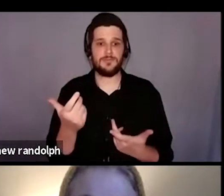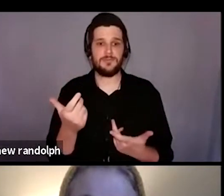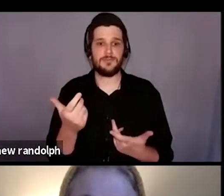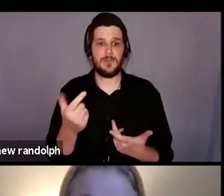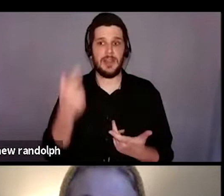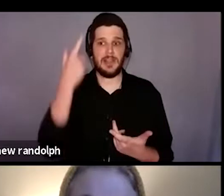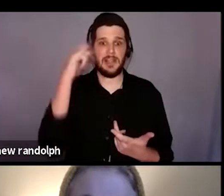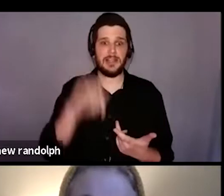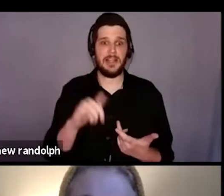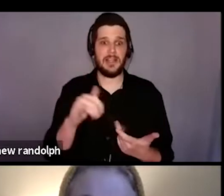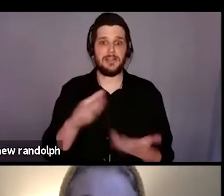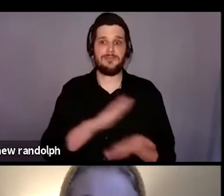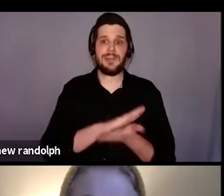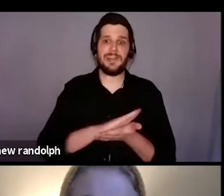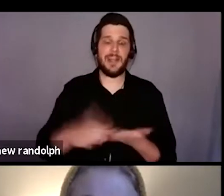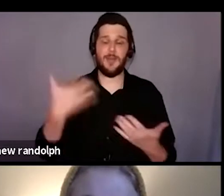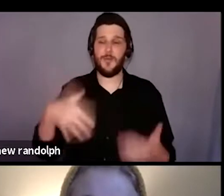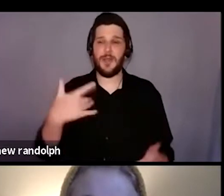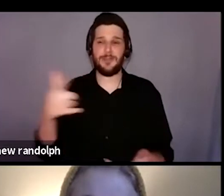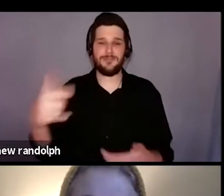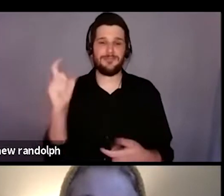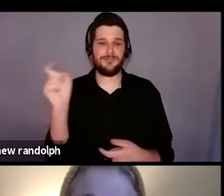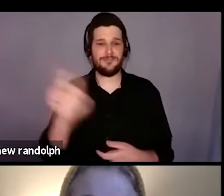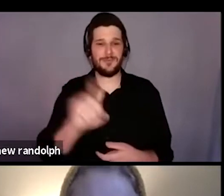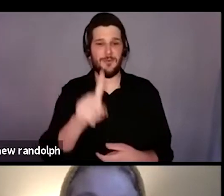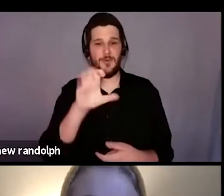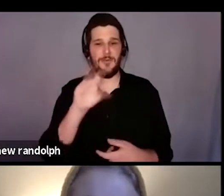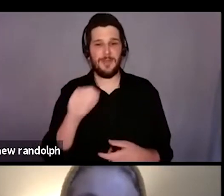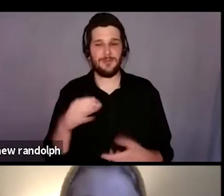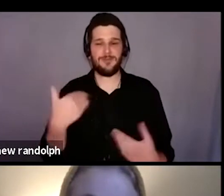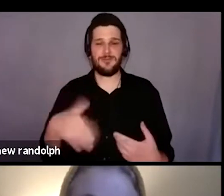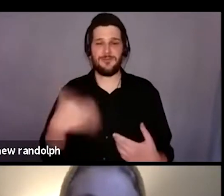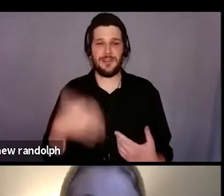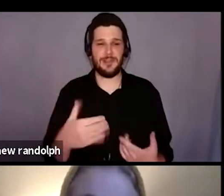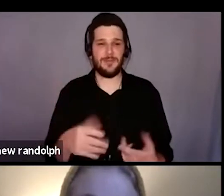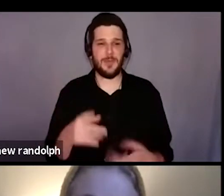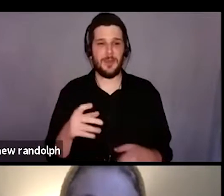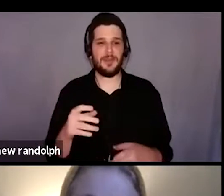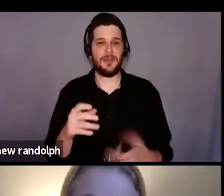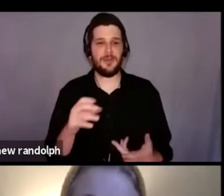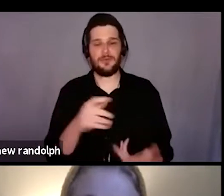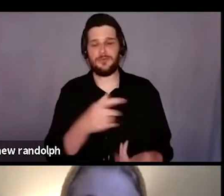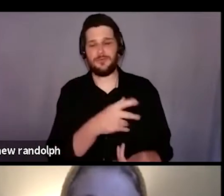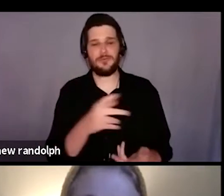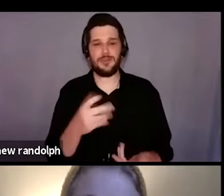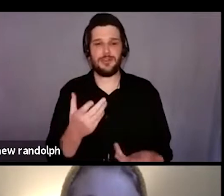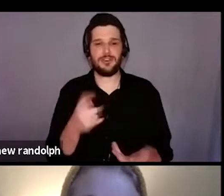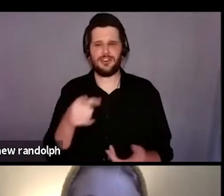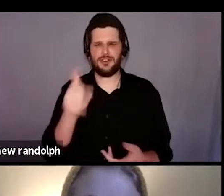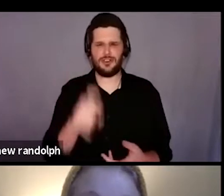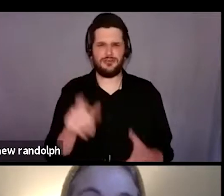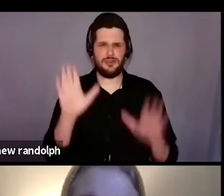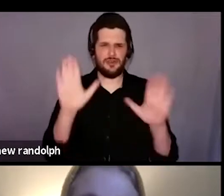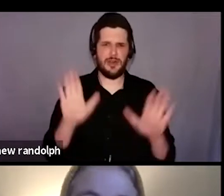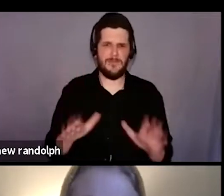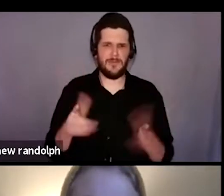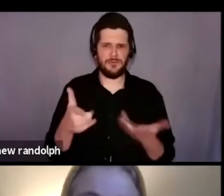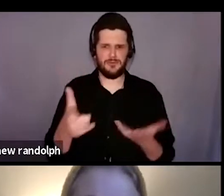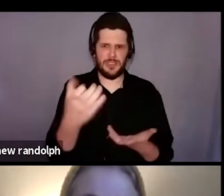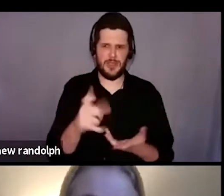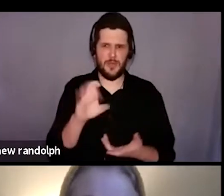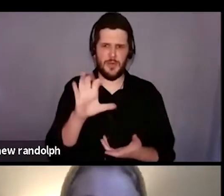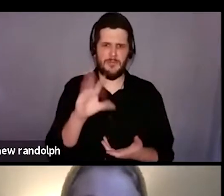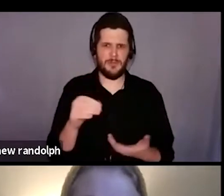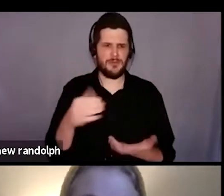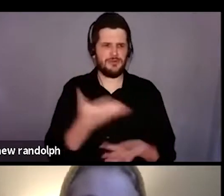think that it's like a nice thing, and then it kind of creates this thing where it's like, oh well, like shouldn't you be grateful that this is happening? Like look at all the good